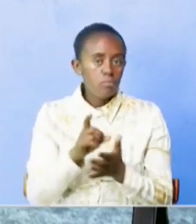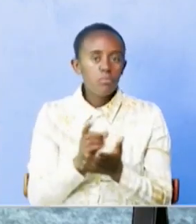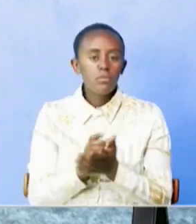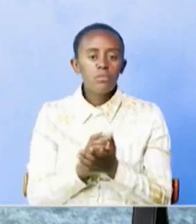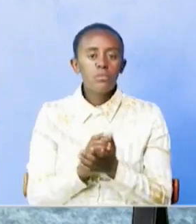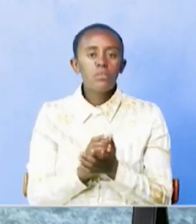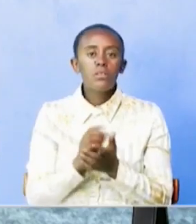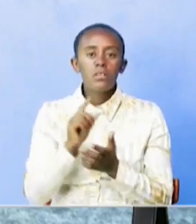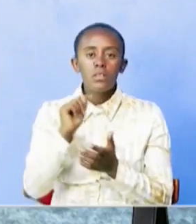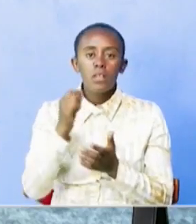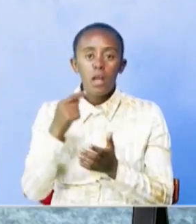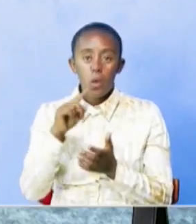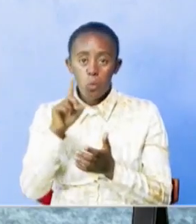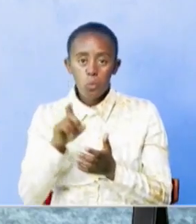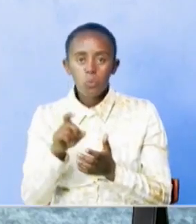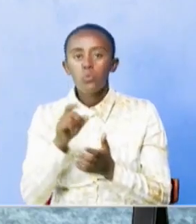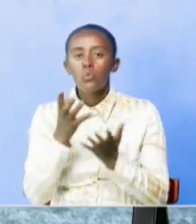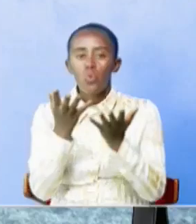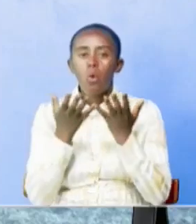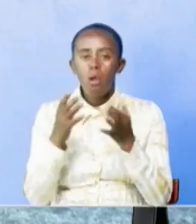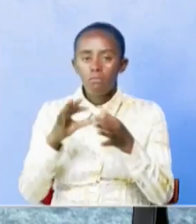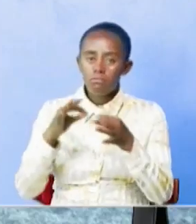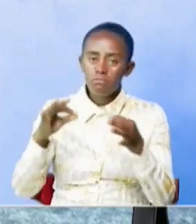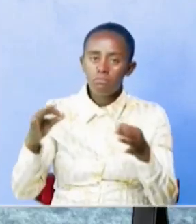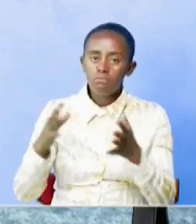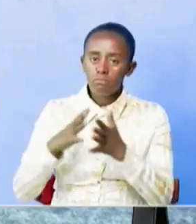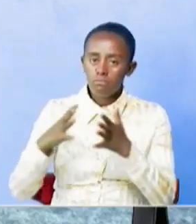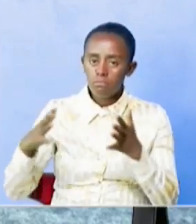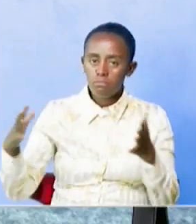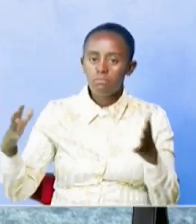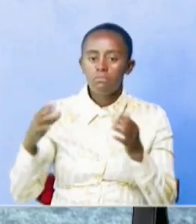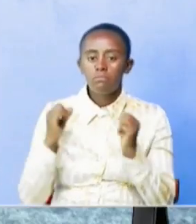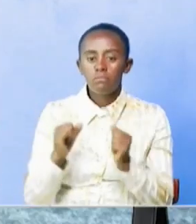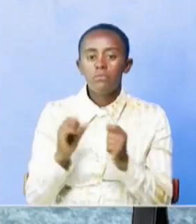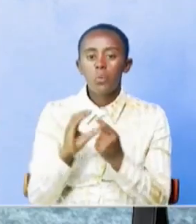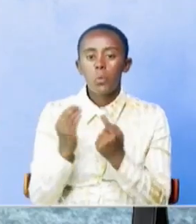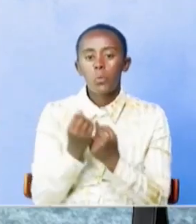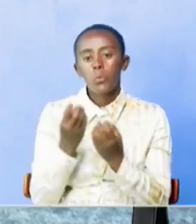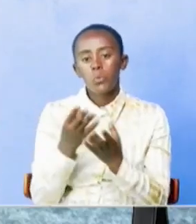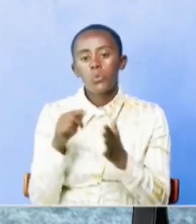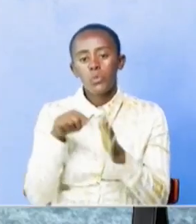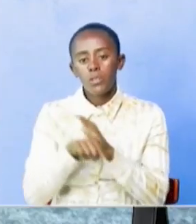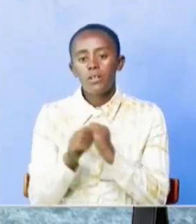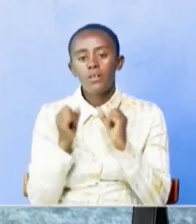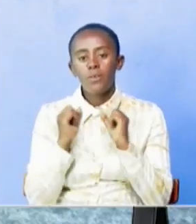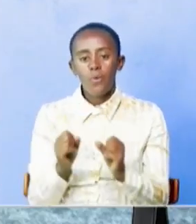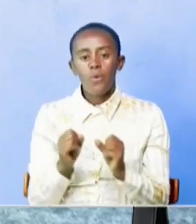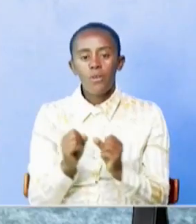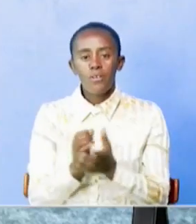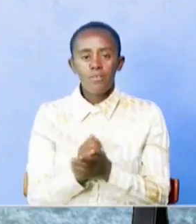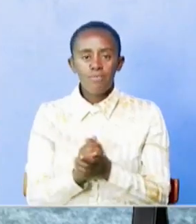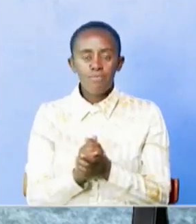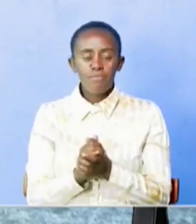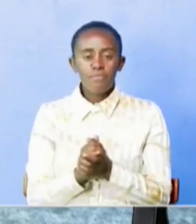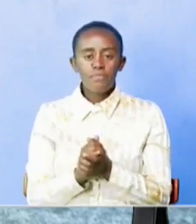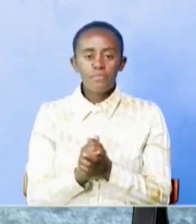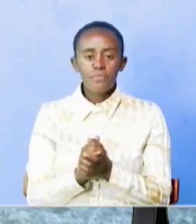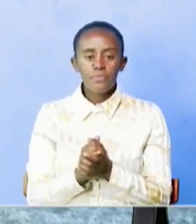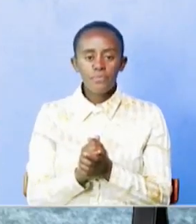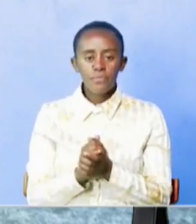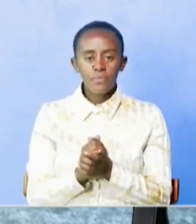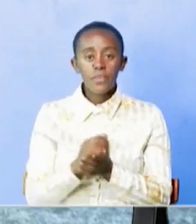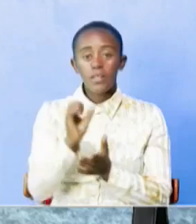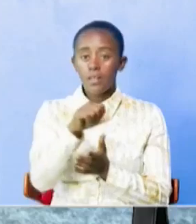with the tag question, I can explain further by giving context or detail, like I did here. I could have